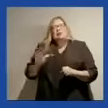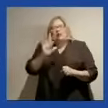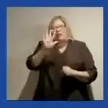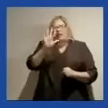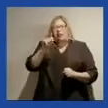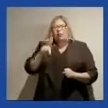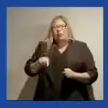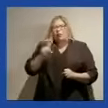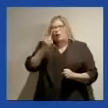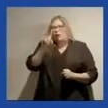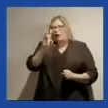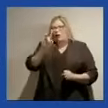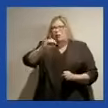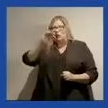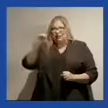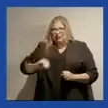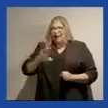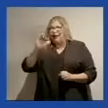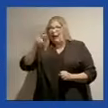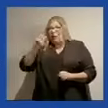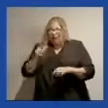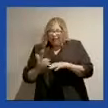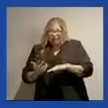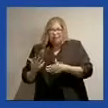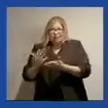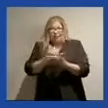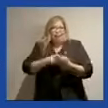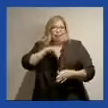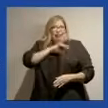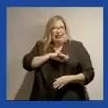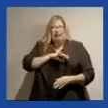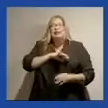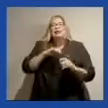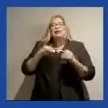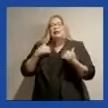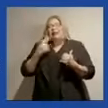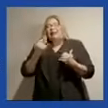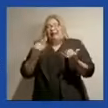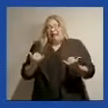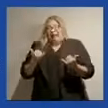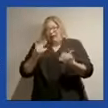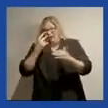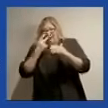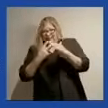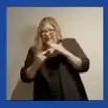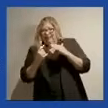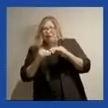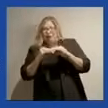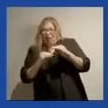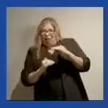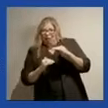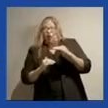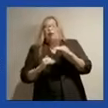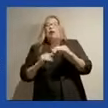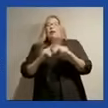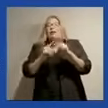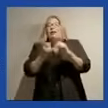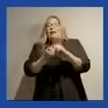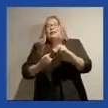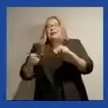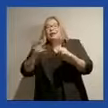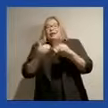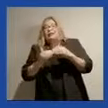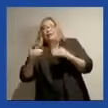5.18% capital gains. But we're slightly below that in the budget year. We project to be slightly above or roughly at that